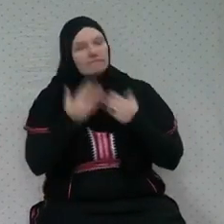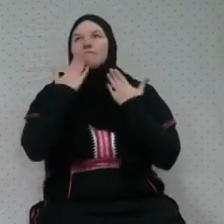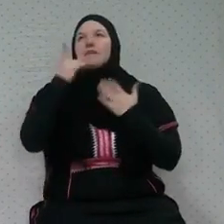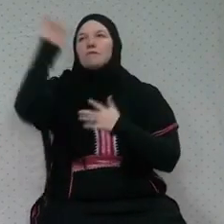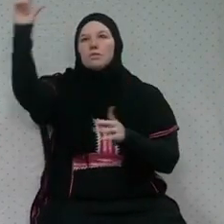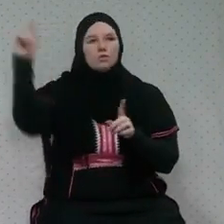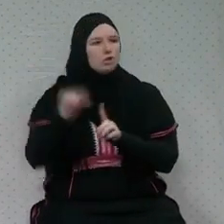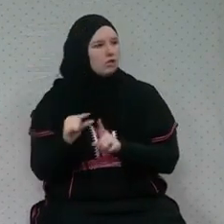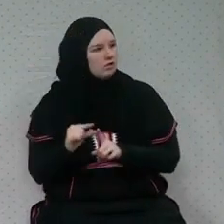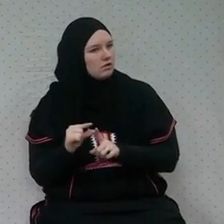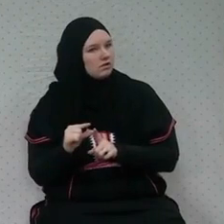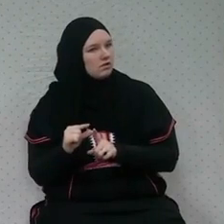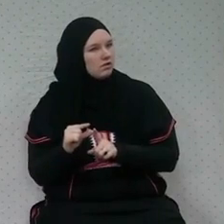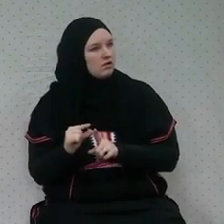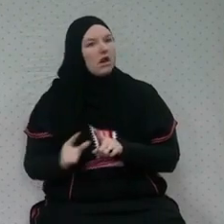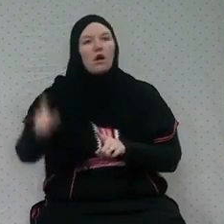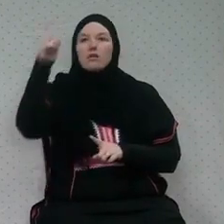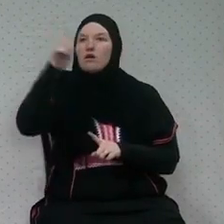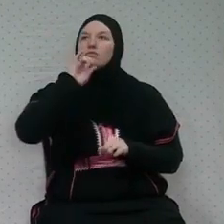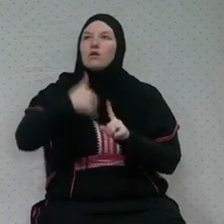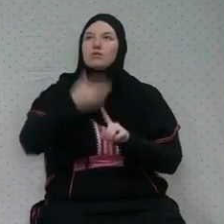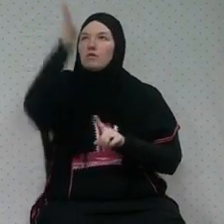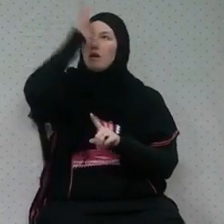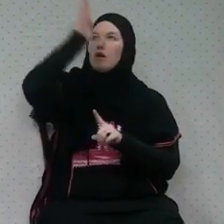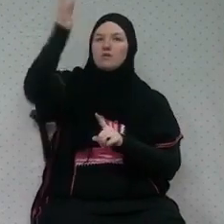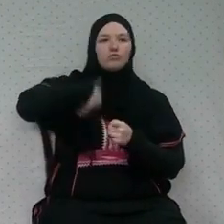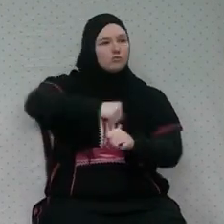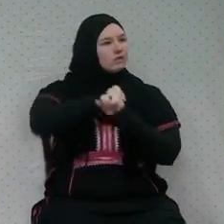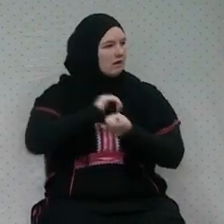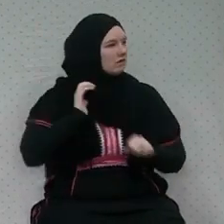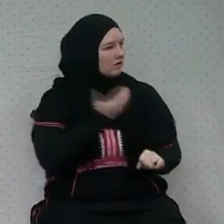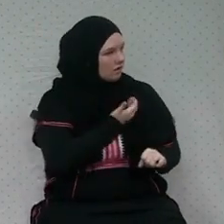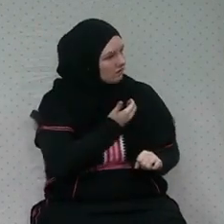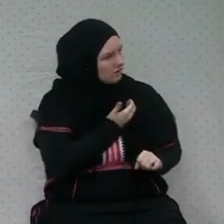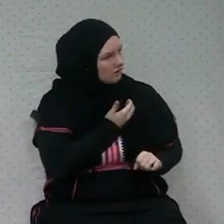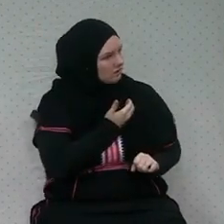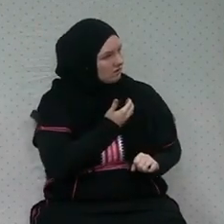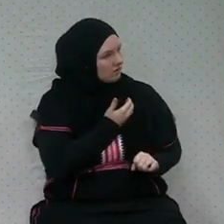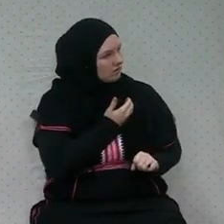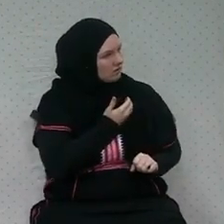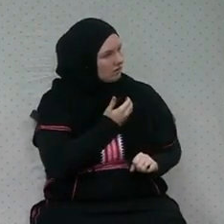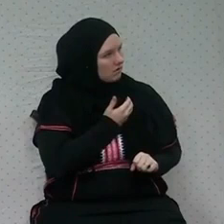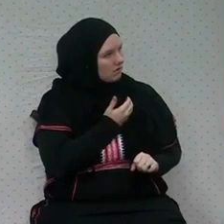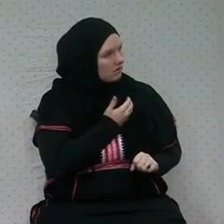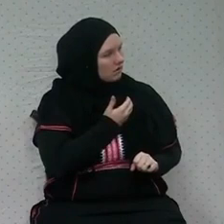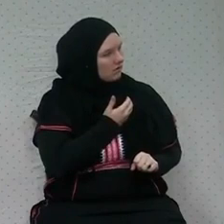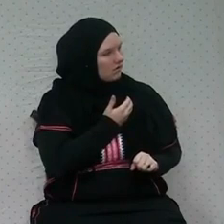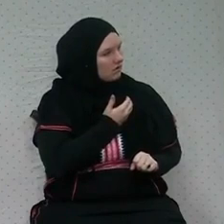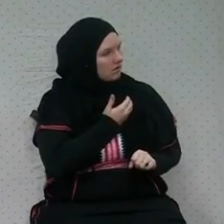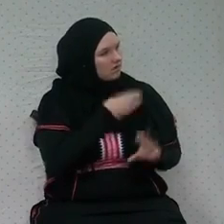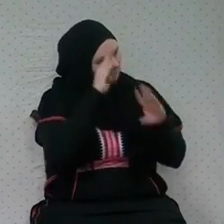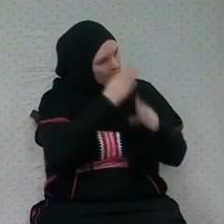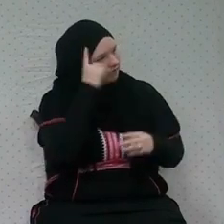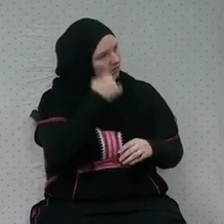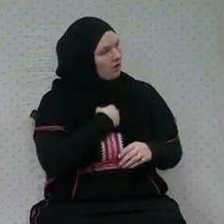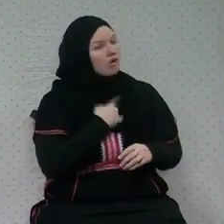that He is talking to us to protect us primarily from us, primarily, Allah wants